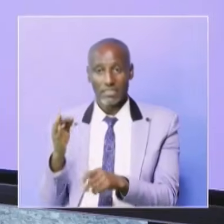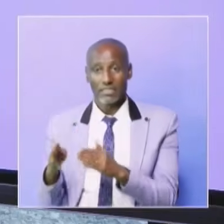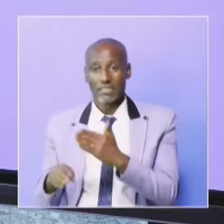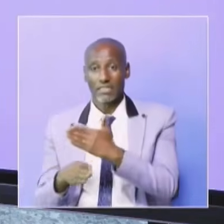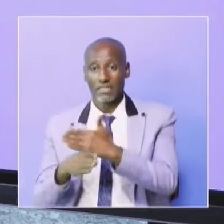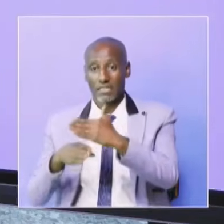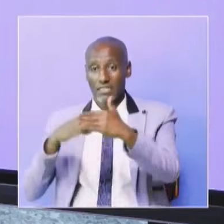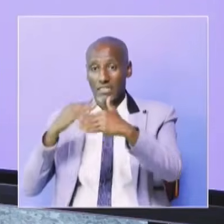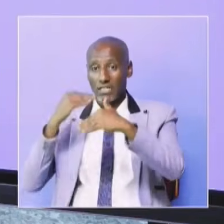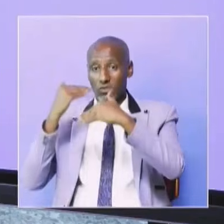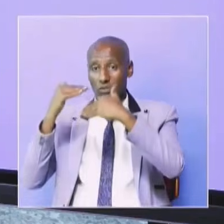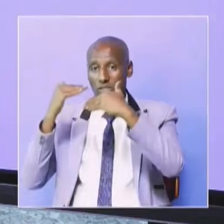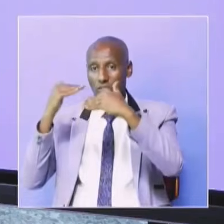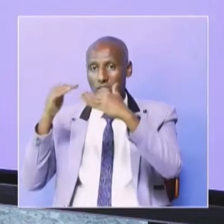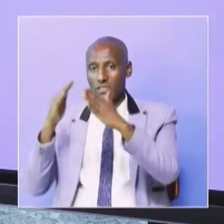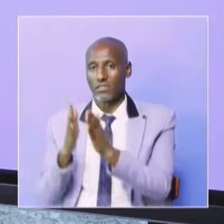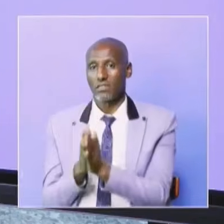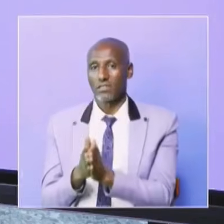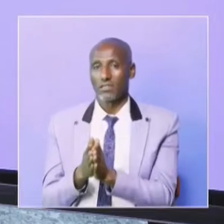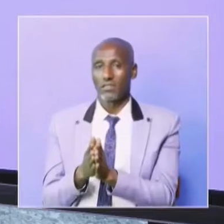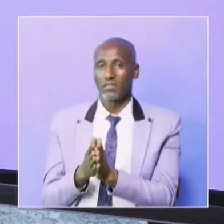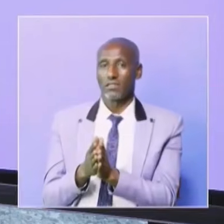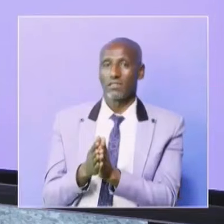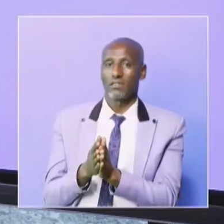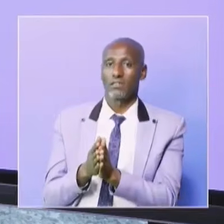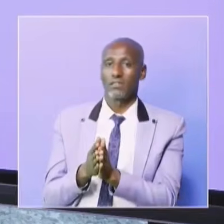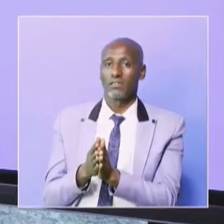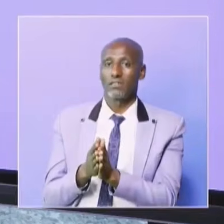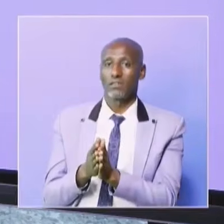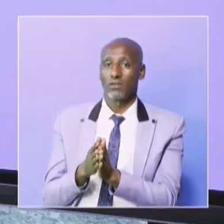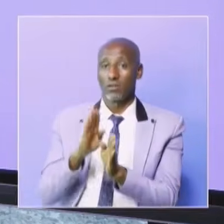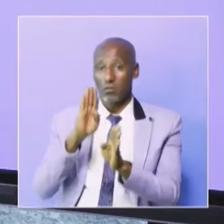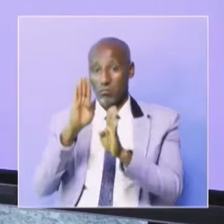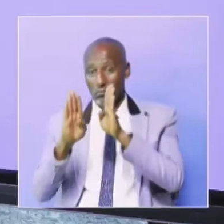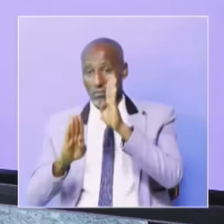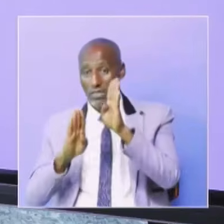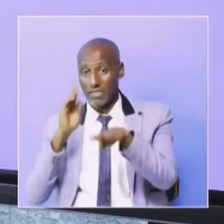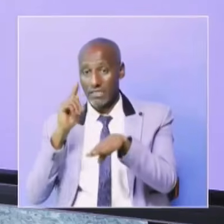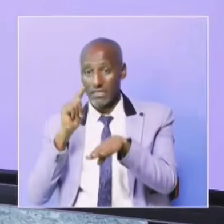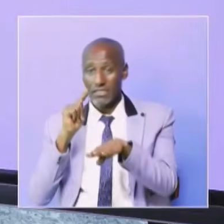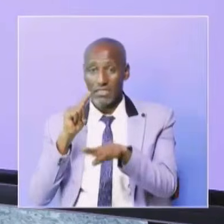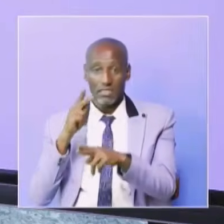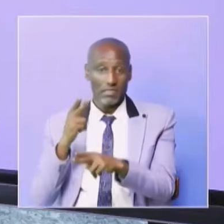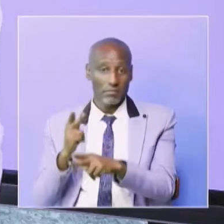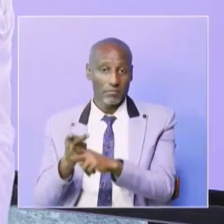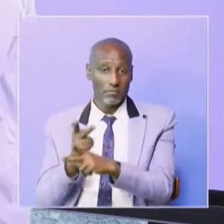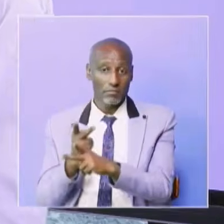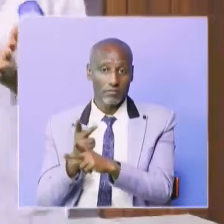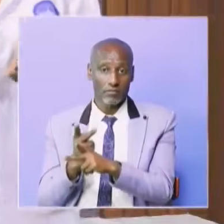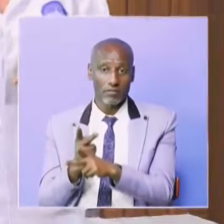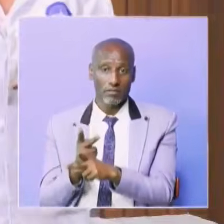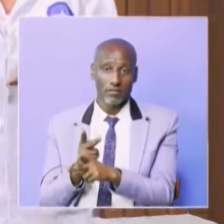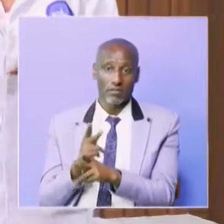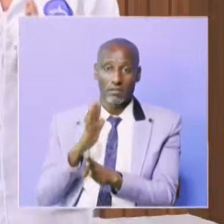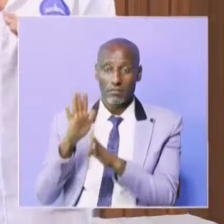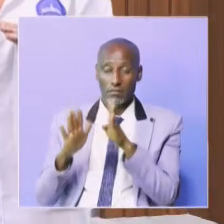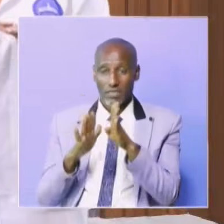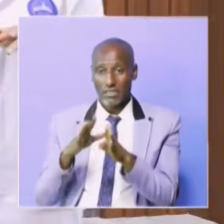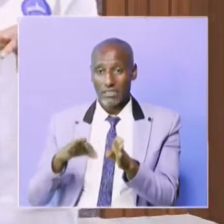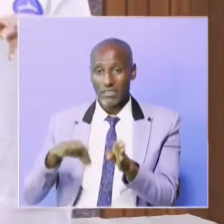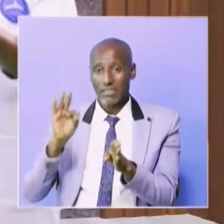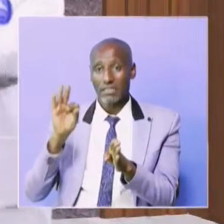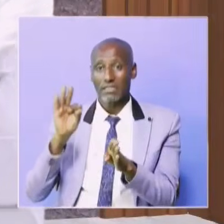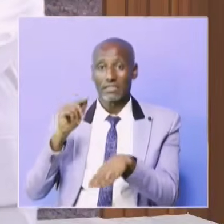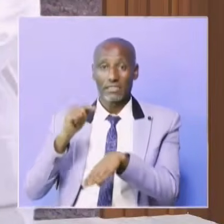it is a schedule, for example, we have schedules on bus stations, all right? Every bus has got a time when